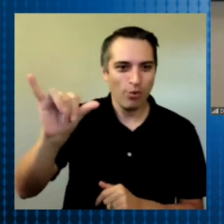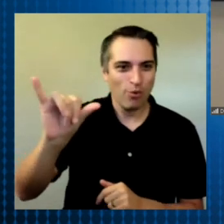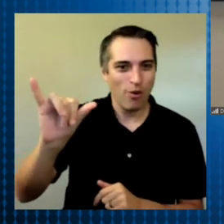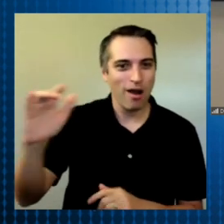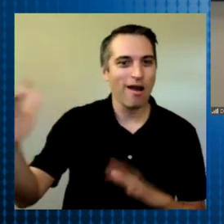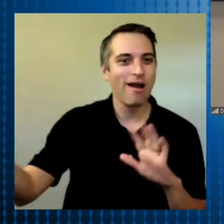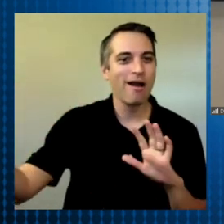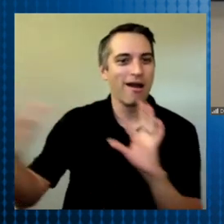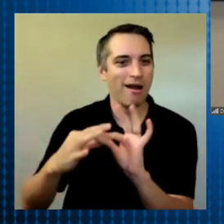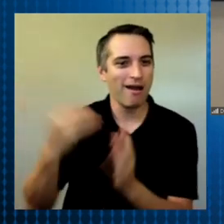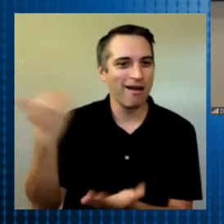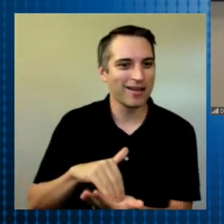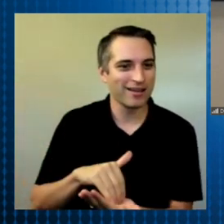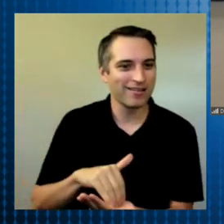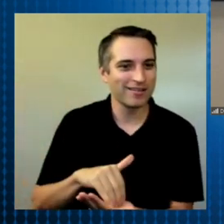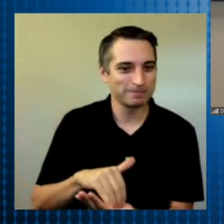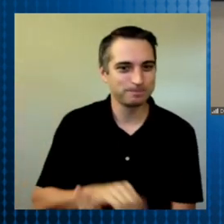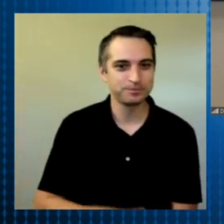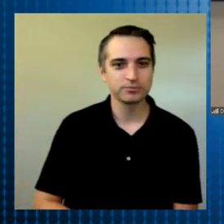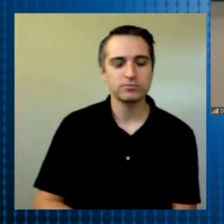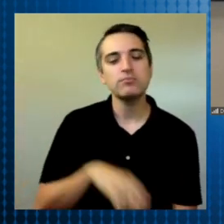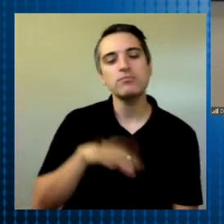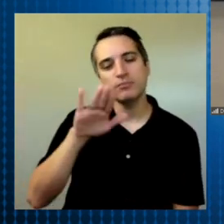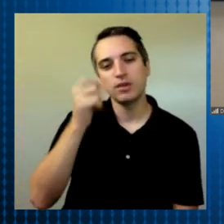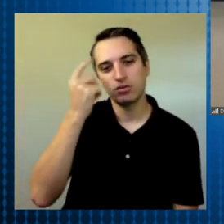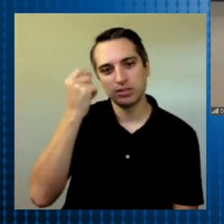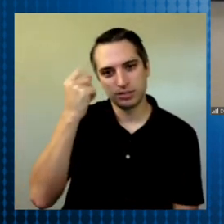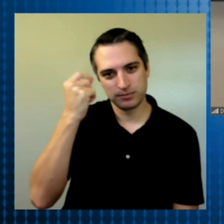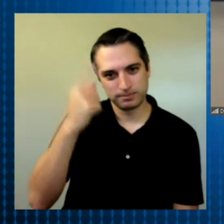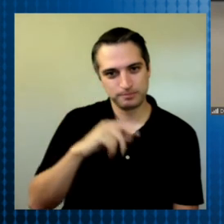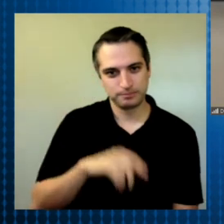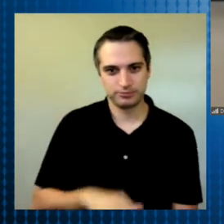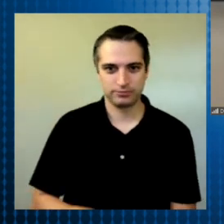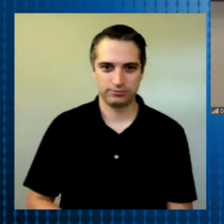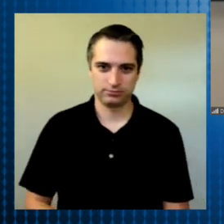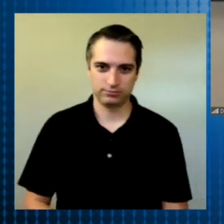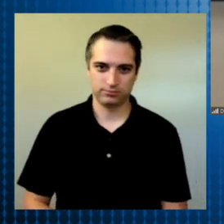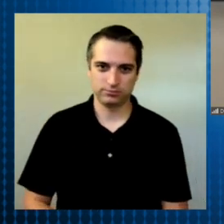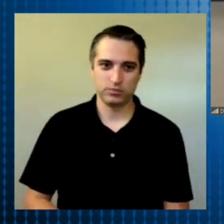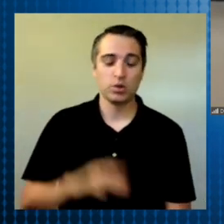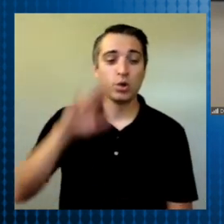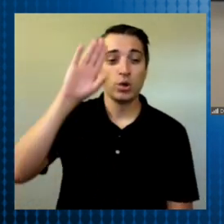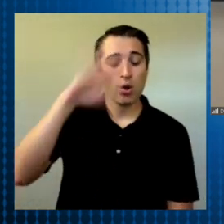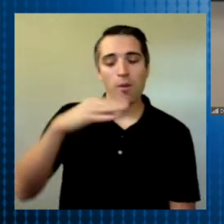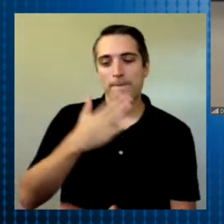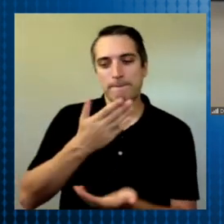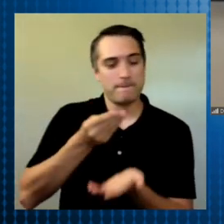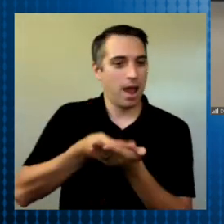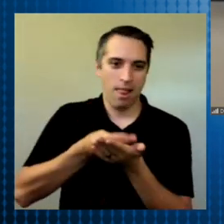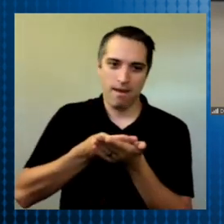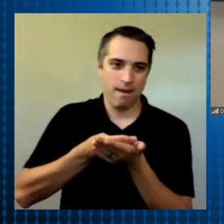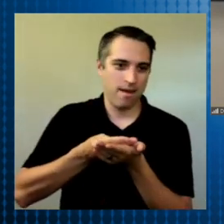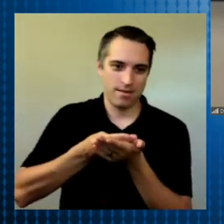But because I'm from a cluttered street, I do put it up there with oxygen and water, you know, is kind of important